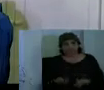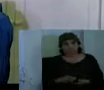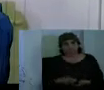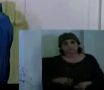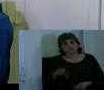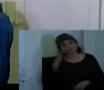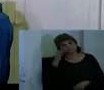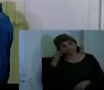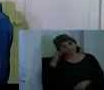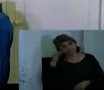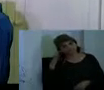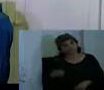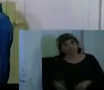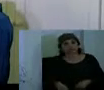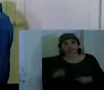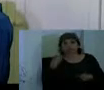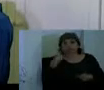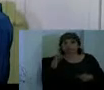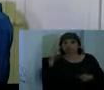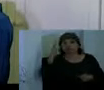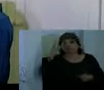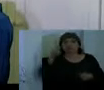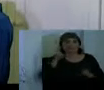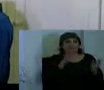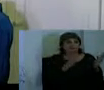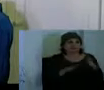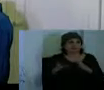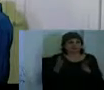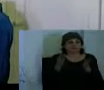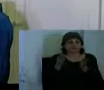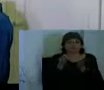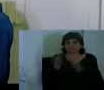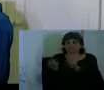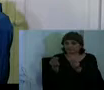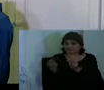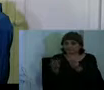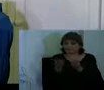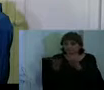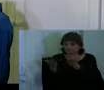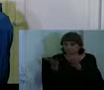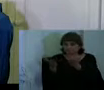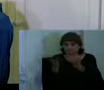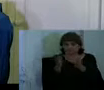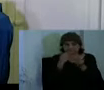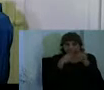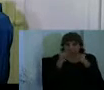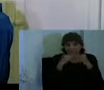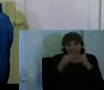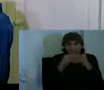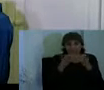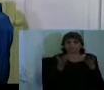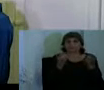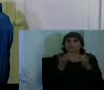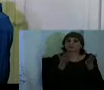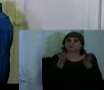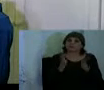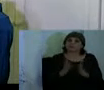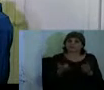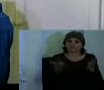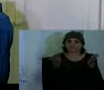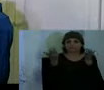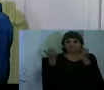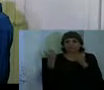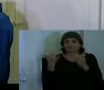In order to prepare for the serving of this feast, I ask that the ushers, acolytes, and servers come forward at this